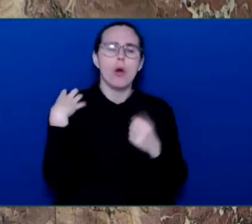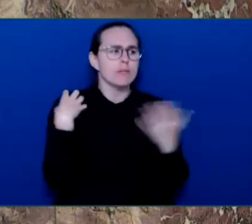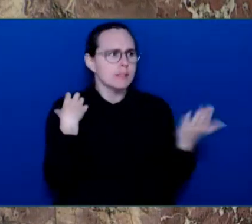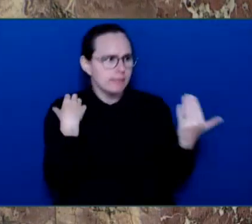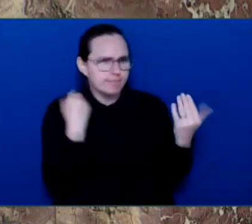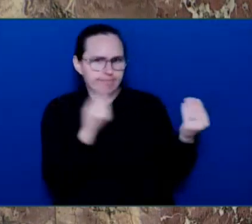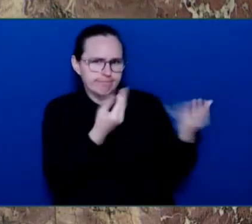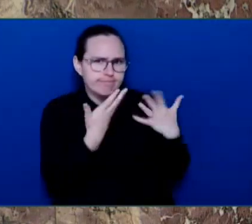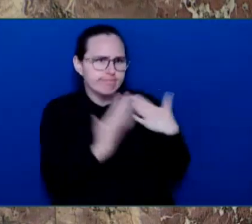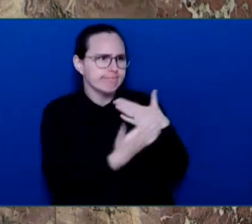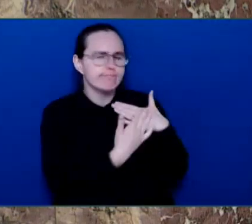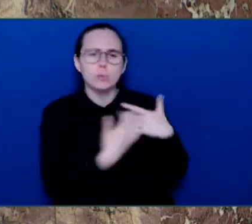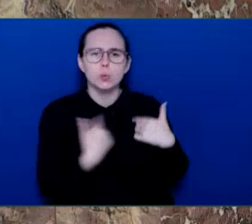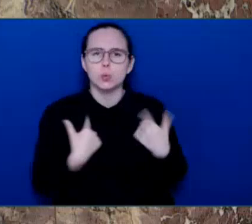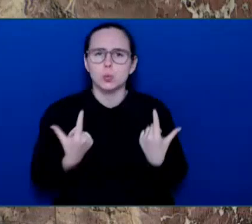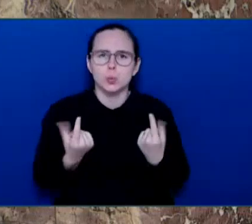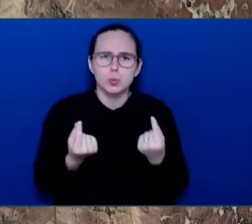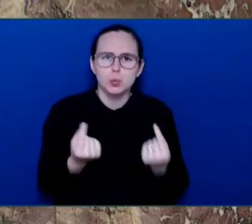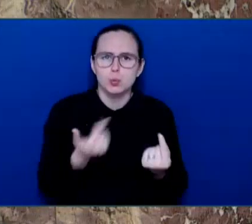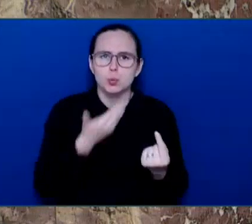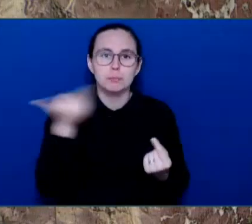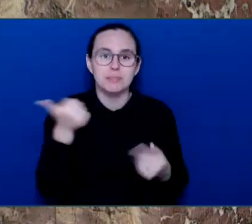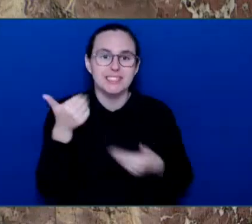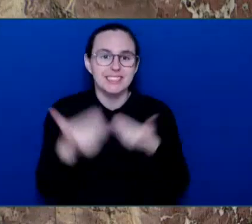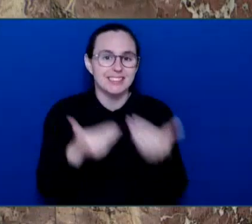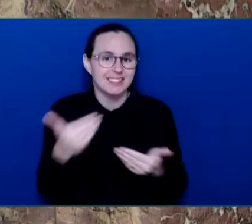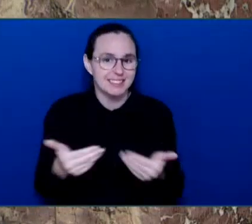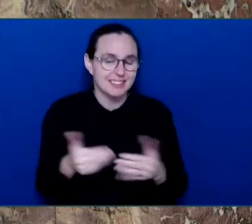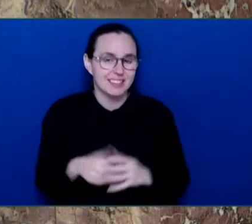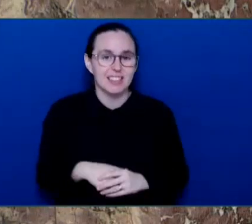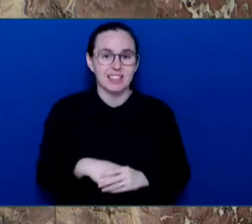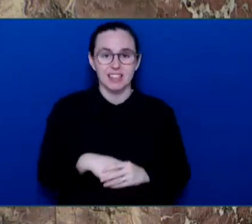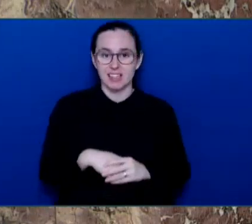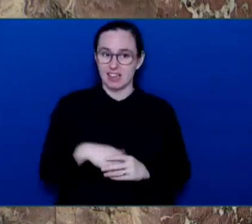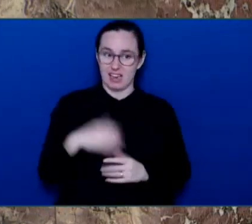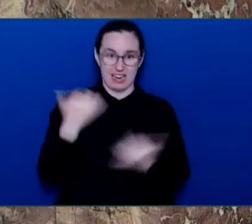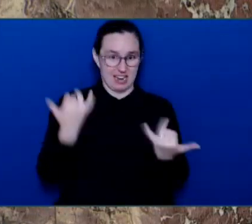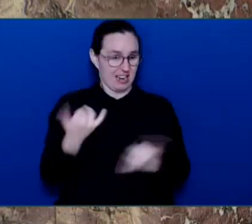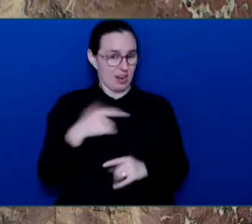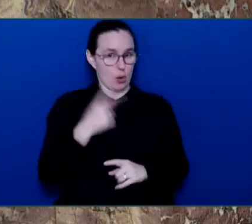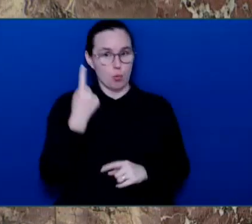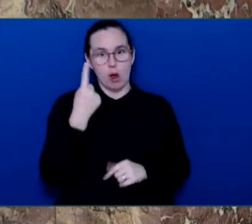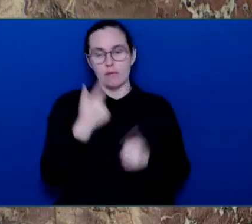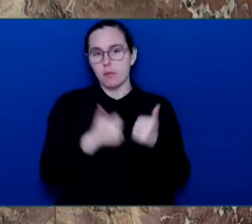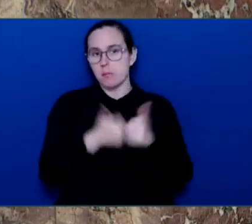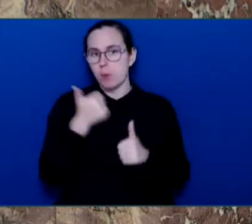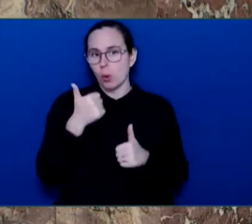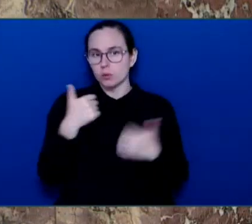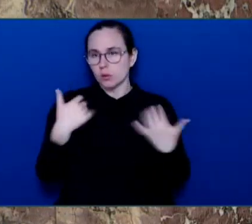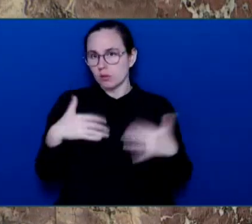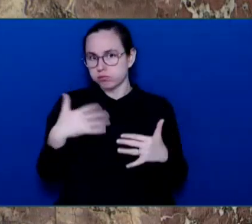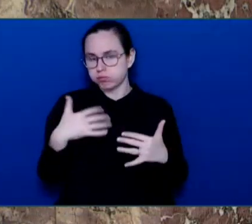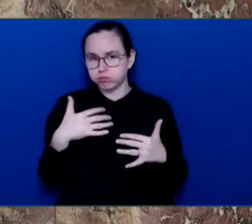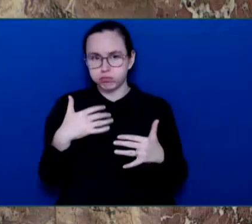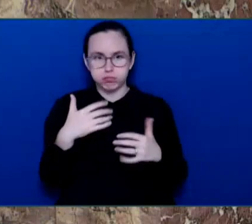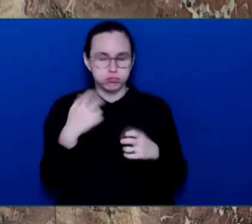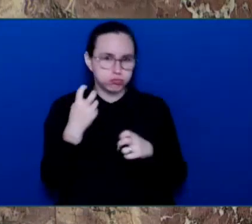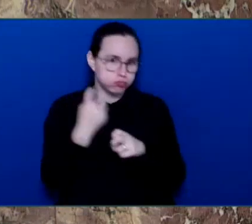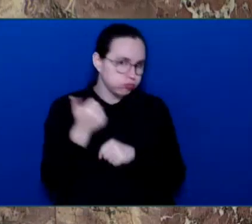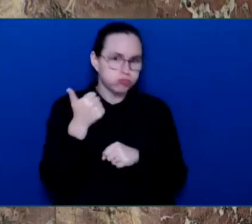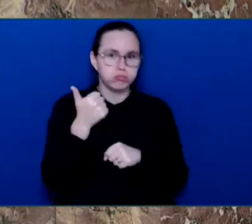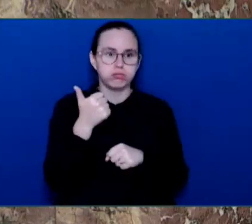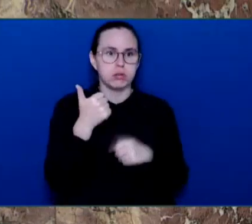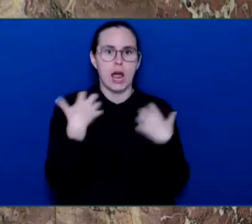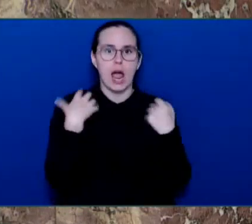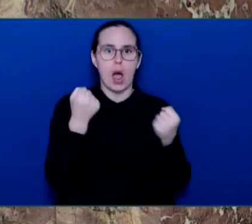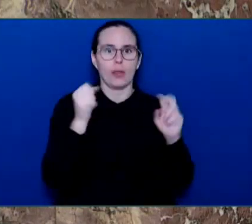public health issues that we could have possibly imagined in our province. So we are very grateful for